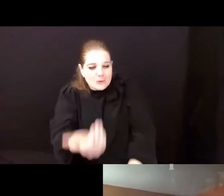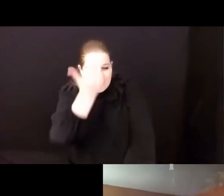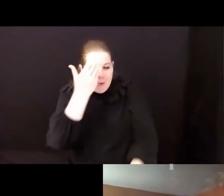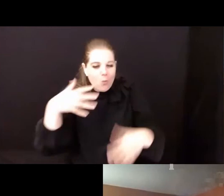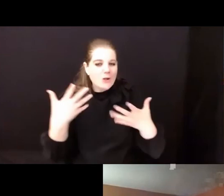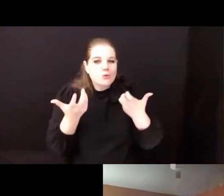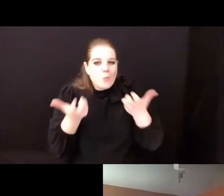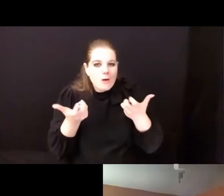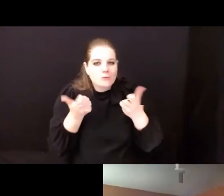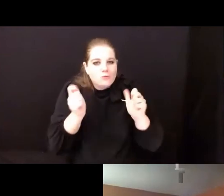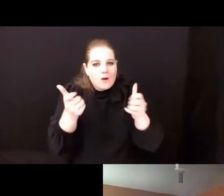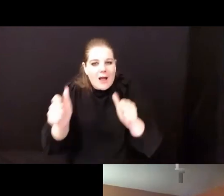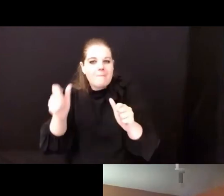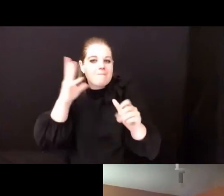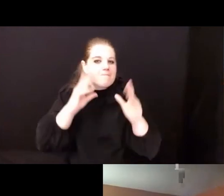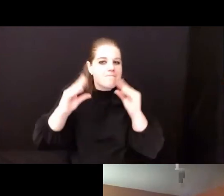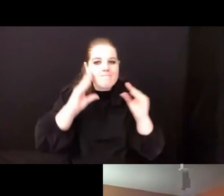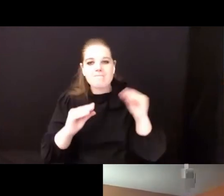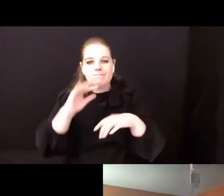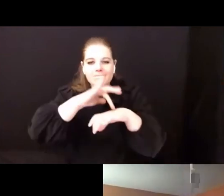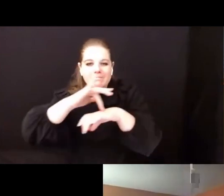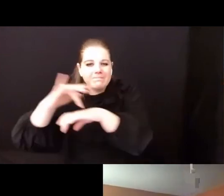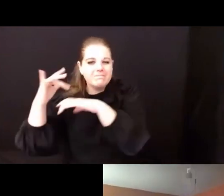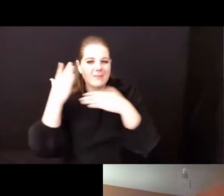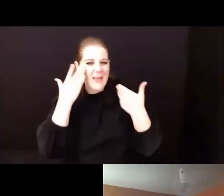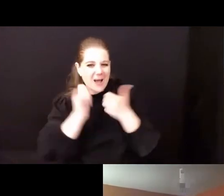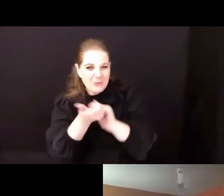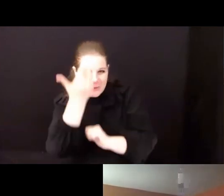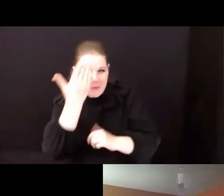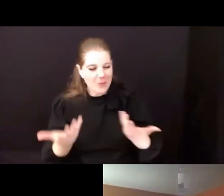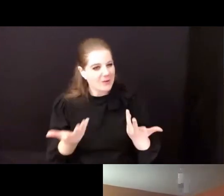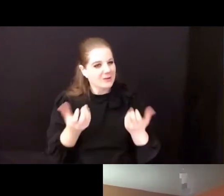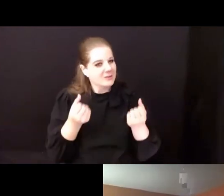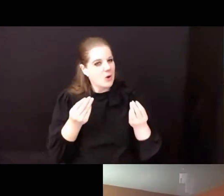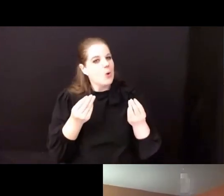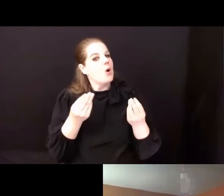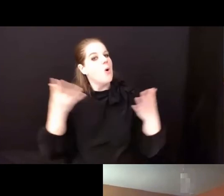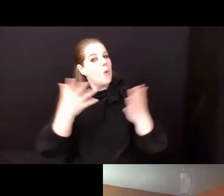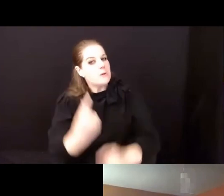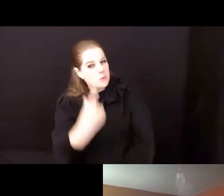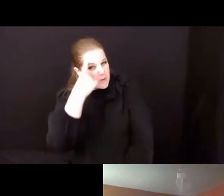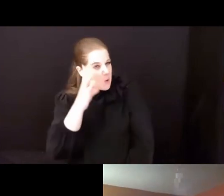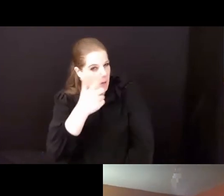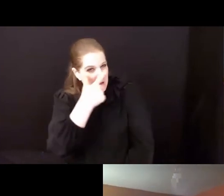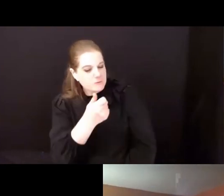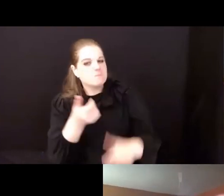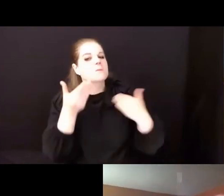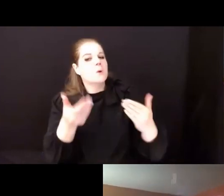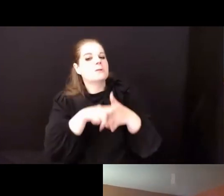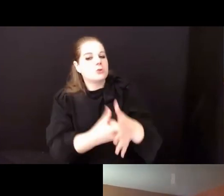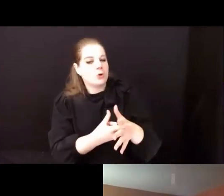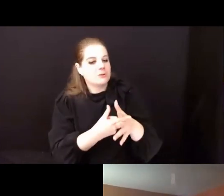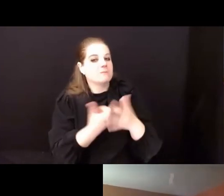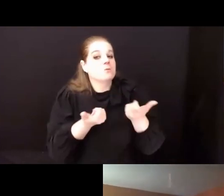try different things. Start out with what you think you'd be interested in and try